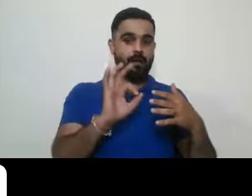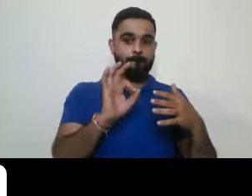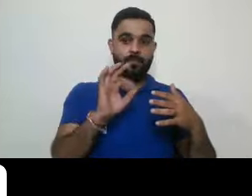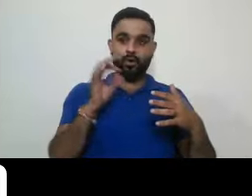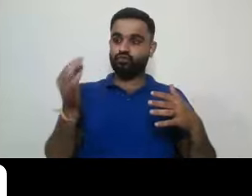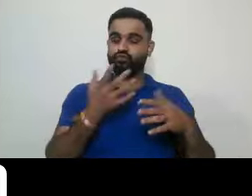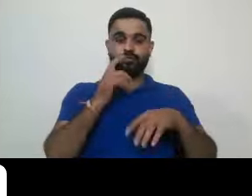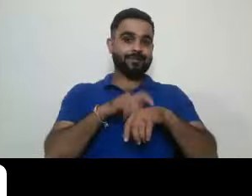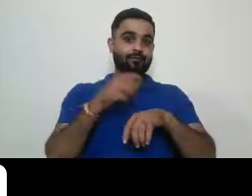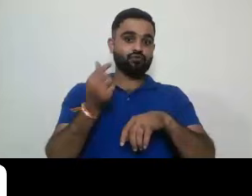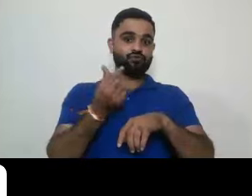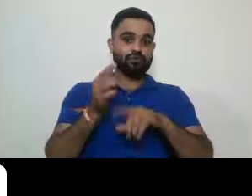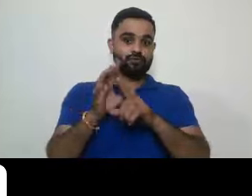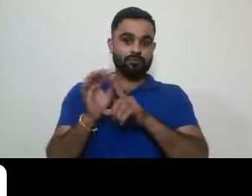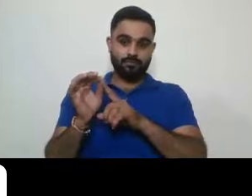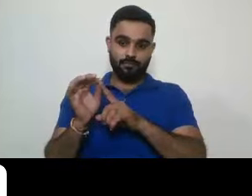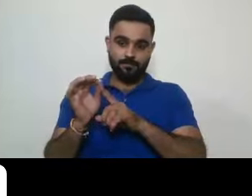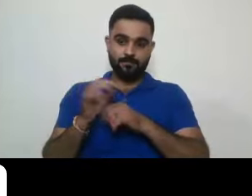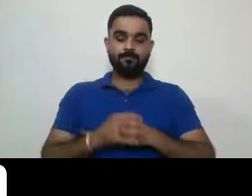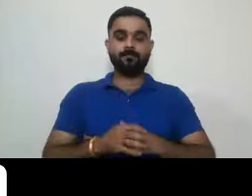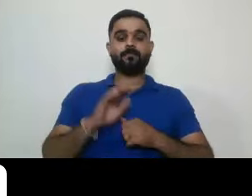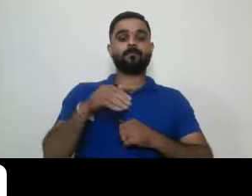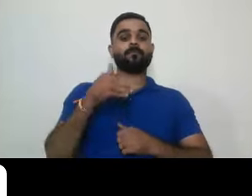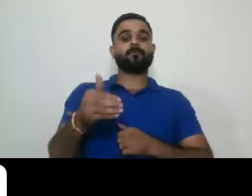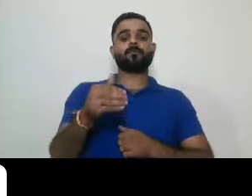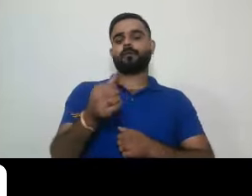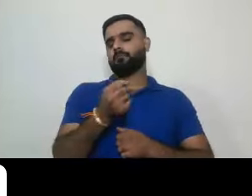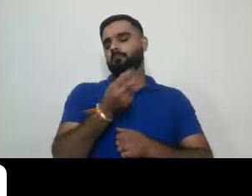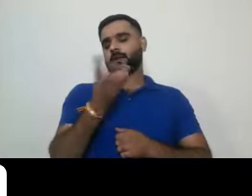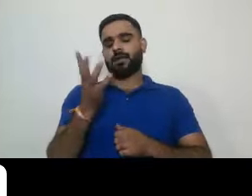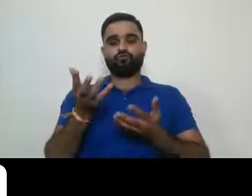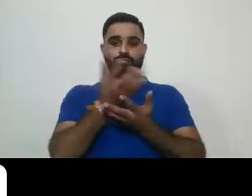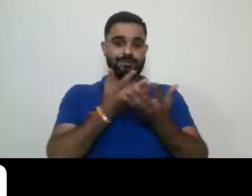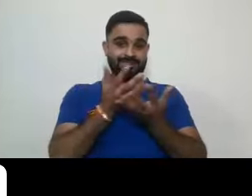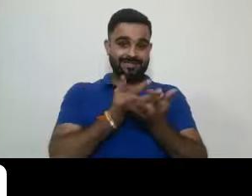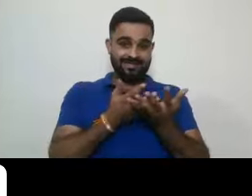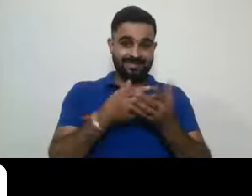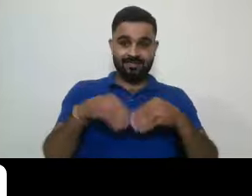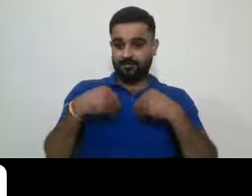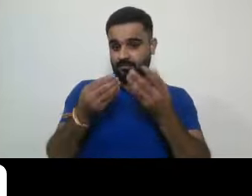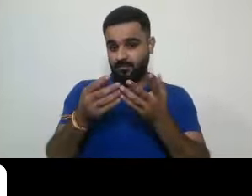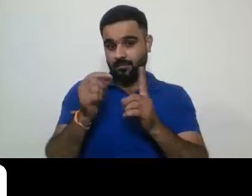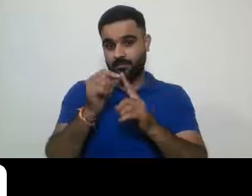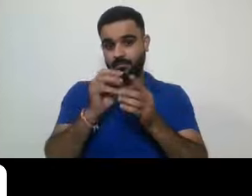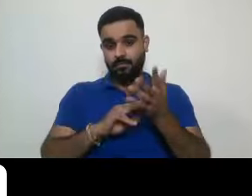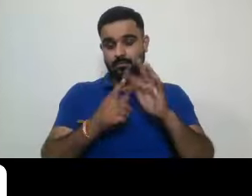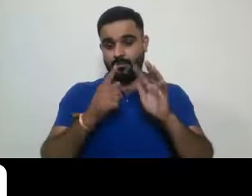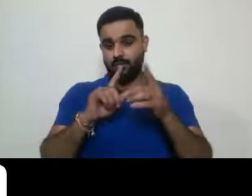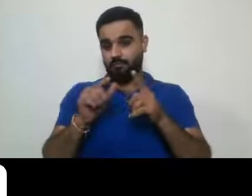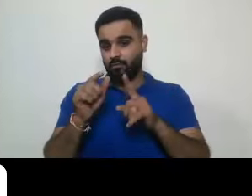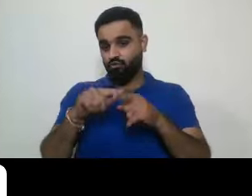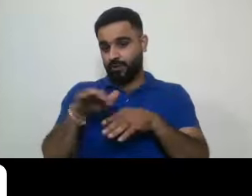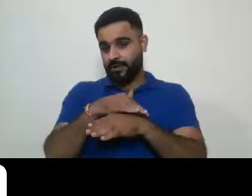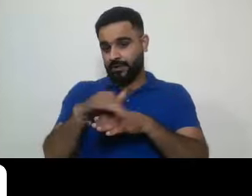versatile one, I would say. And there are, we'll be discussing how to give prompts. Someone said prompt engineering. That's